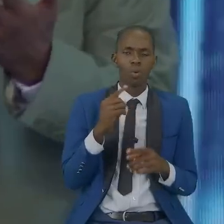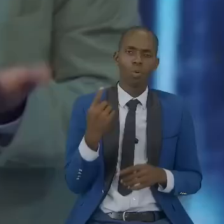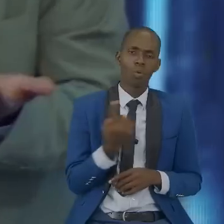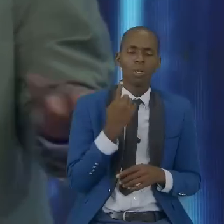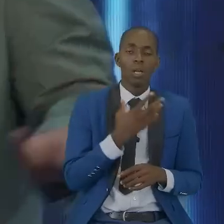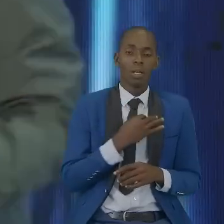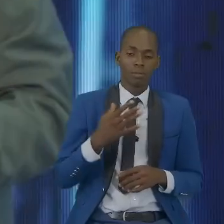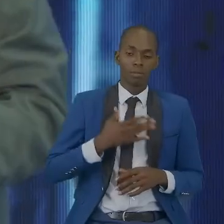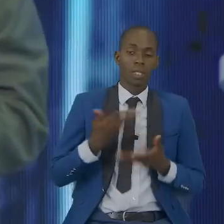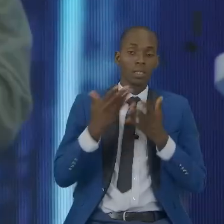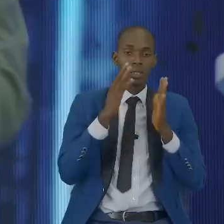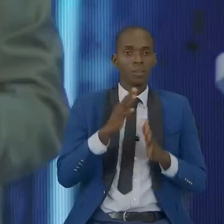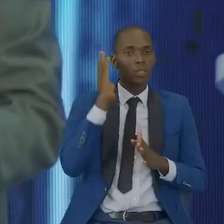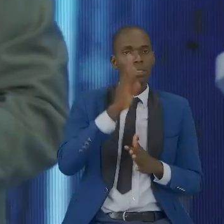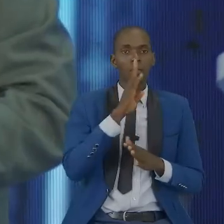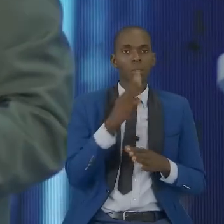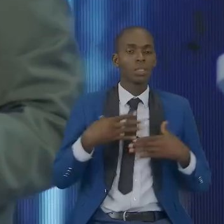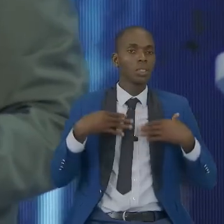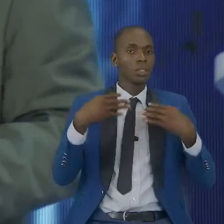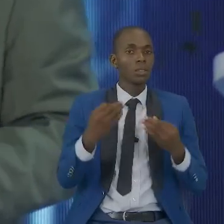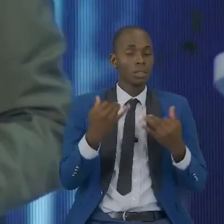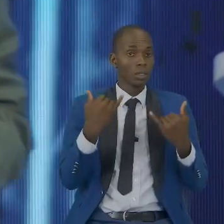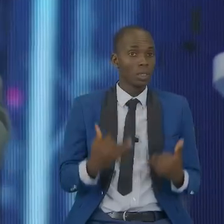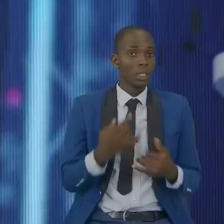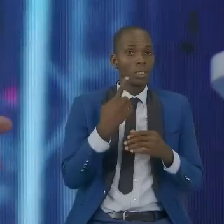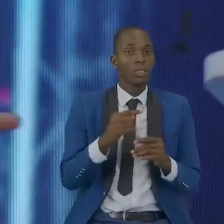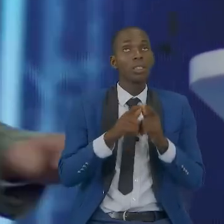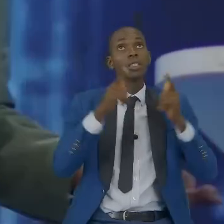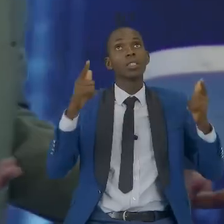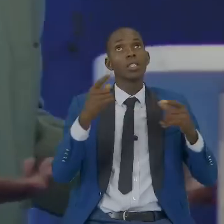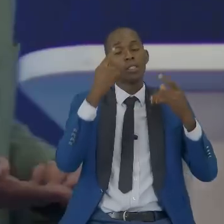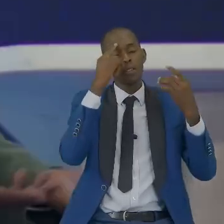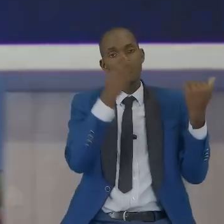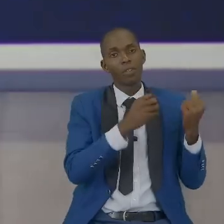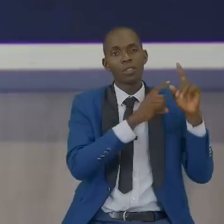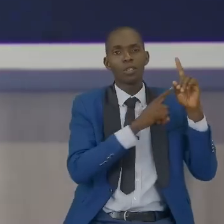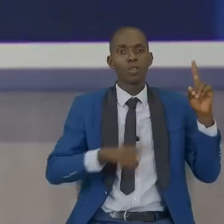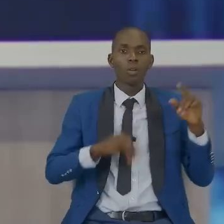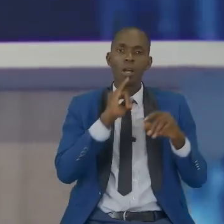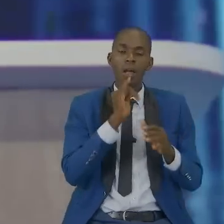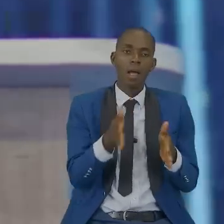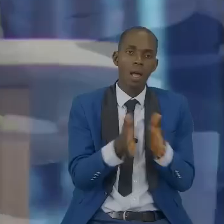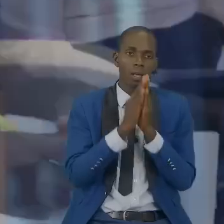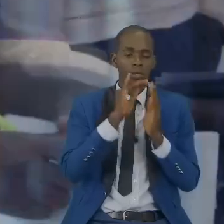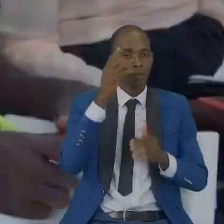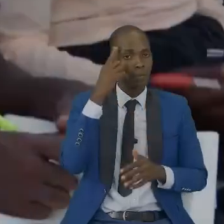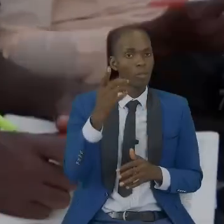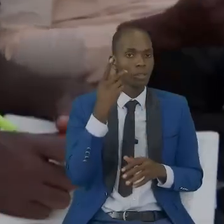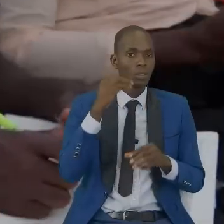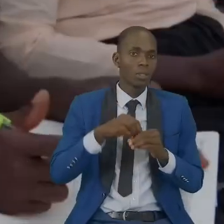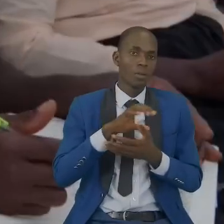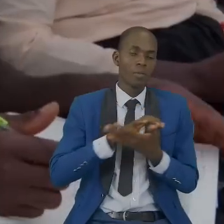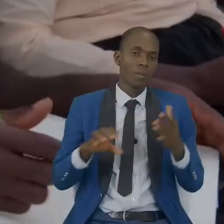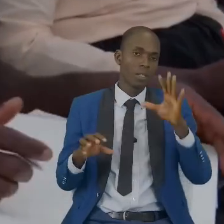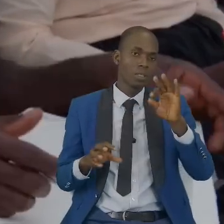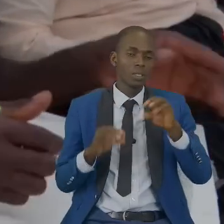That is surpassing faith the Lord is asking for. And then he gave a reason for that in verse 9. In verse 9